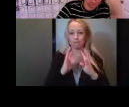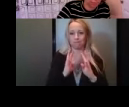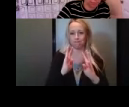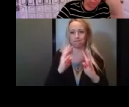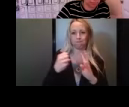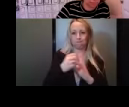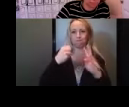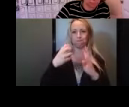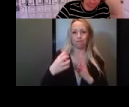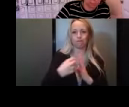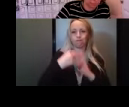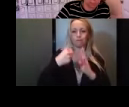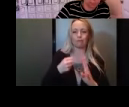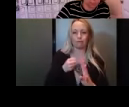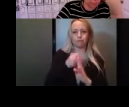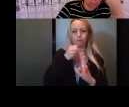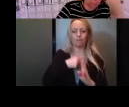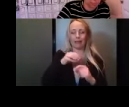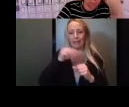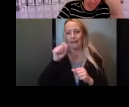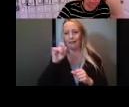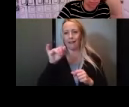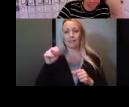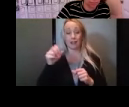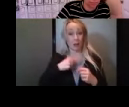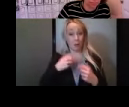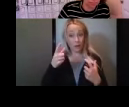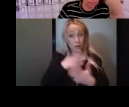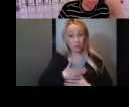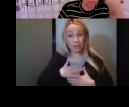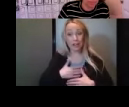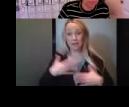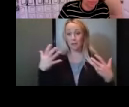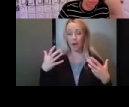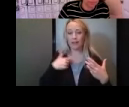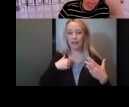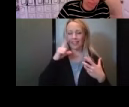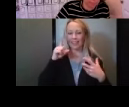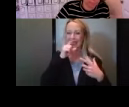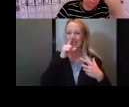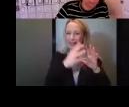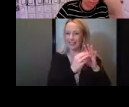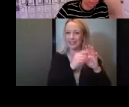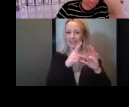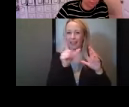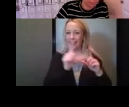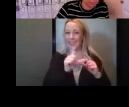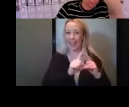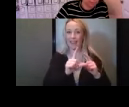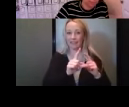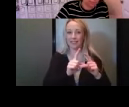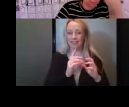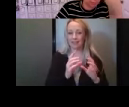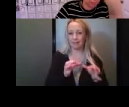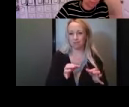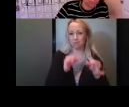these tubes, these axons. What I want you to appreciate is in this simulation on the left here, which is set up loosely like the child's